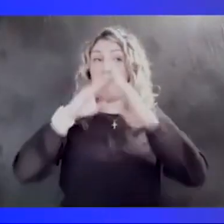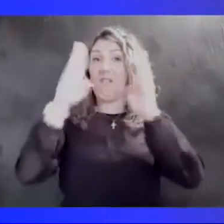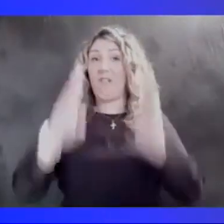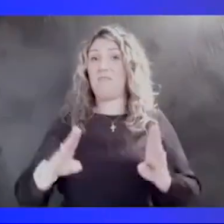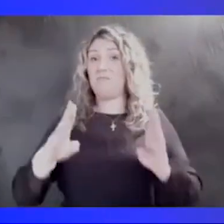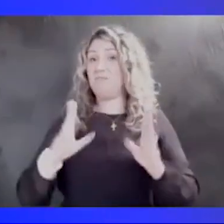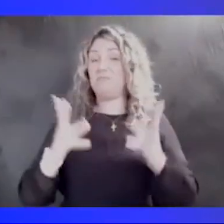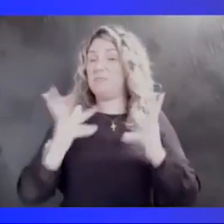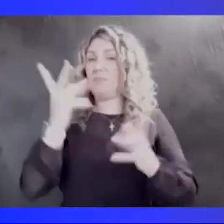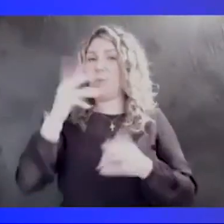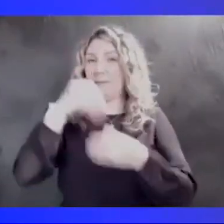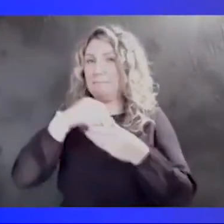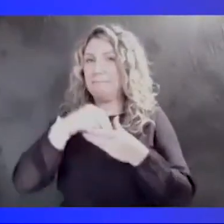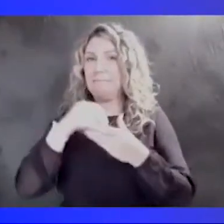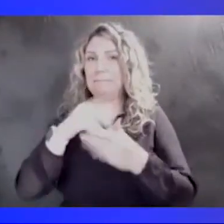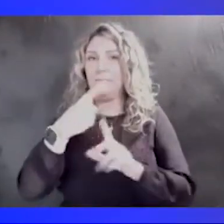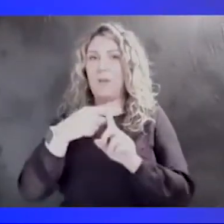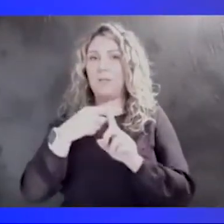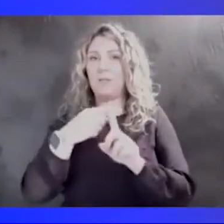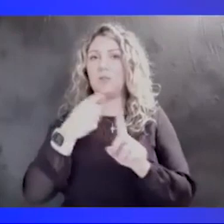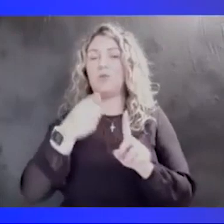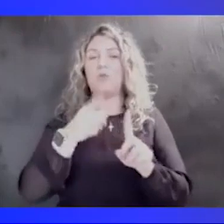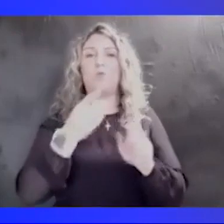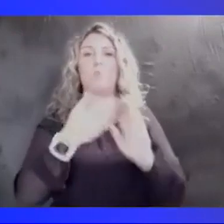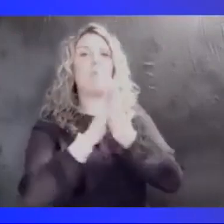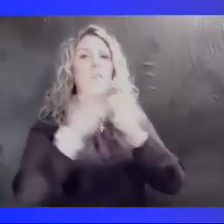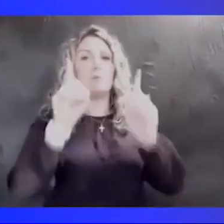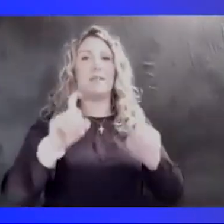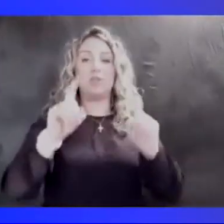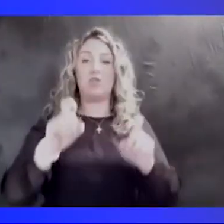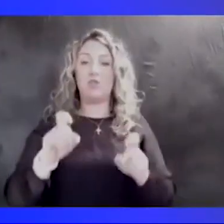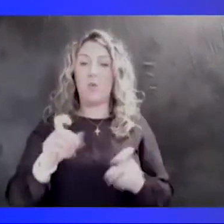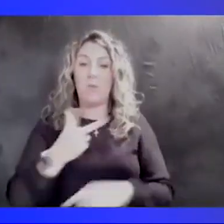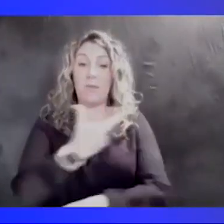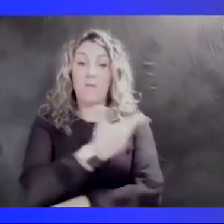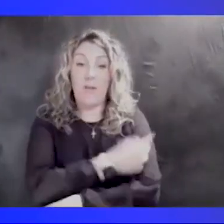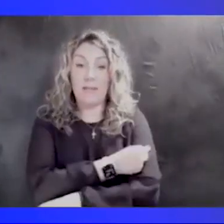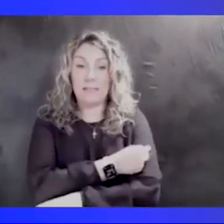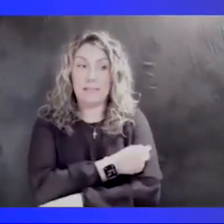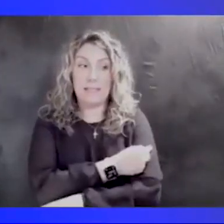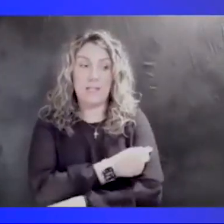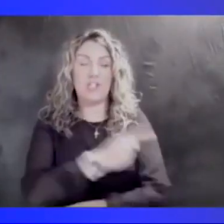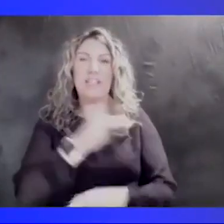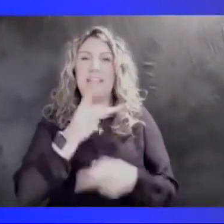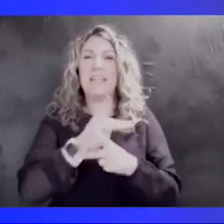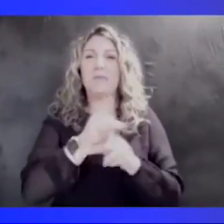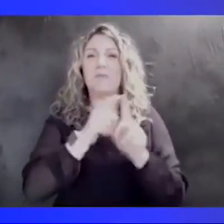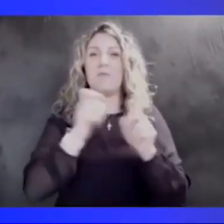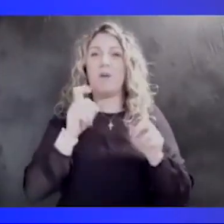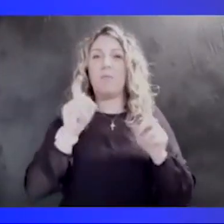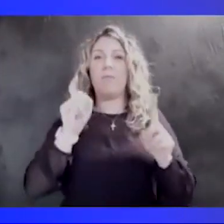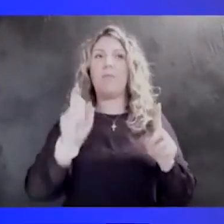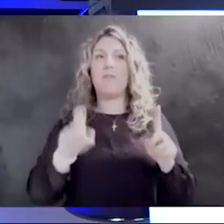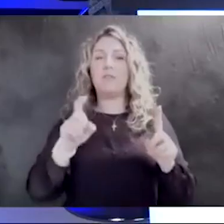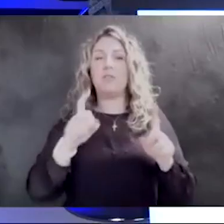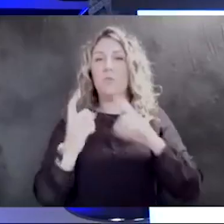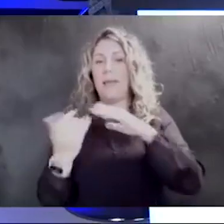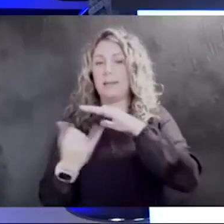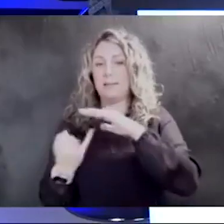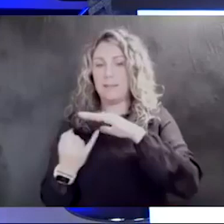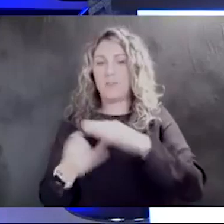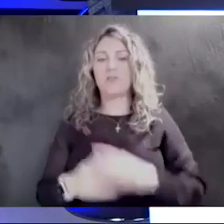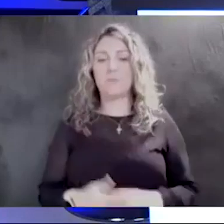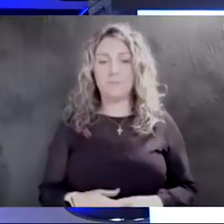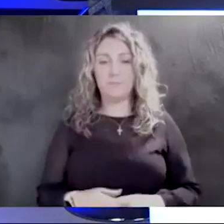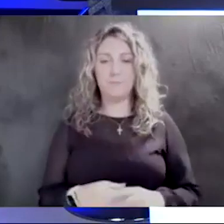positive, then we will have you get tested. So the vaccination does keep you from having to do the isolation. Okay, so I